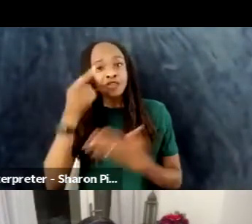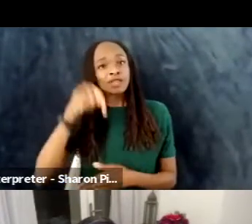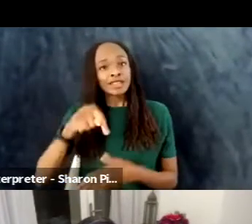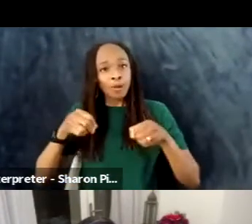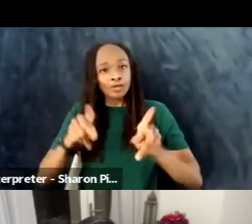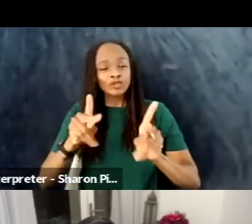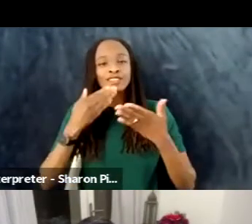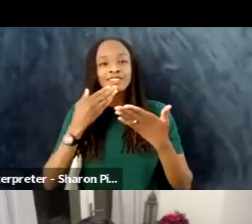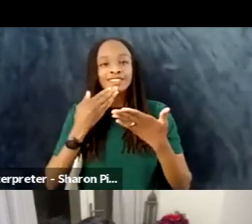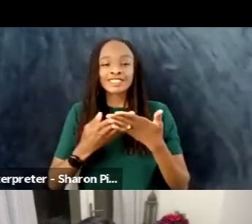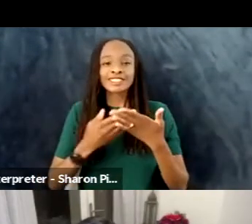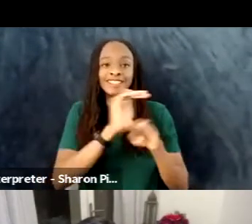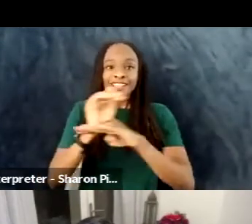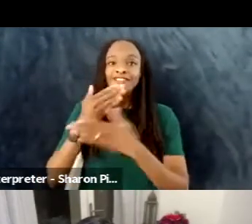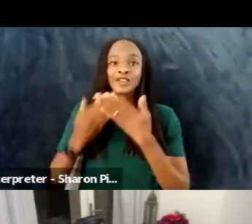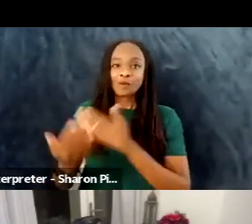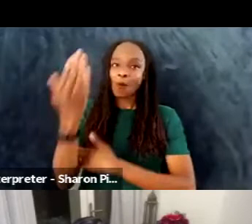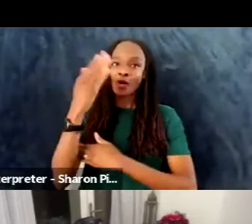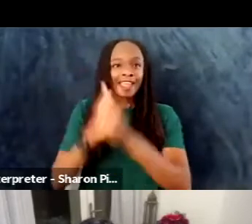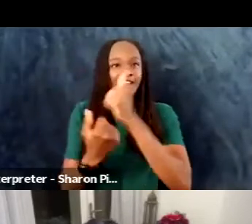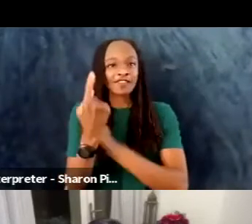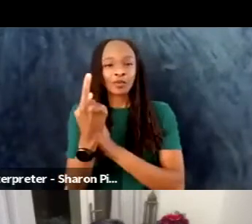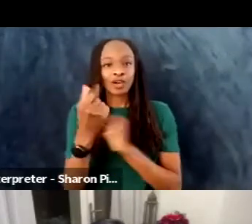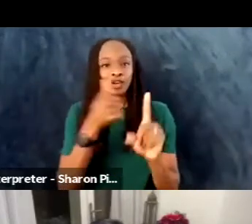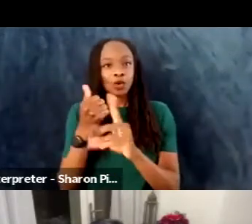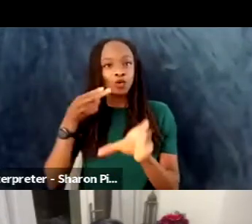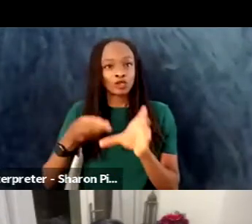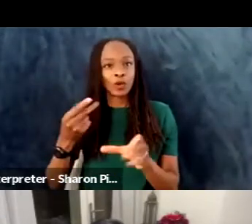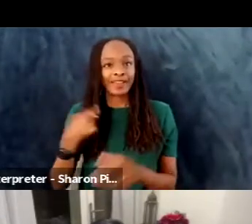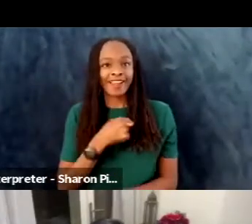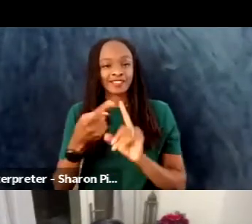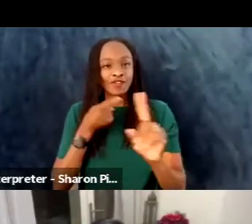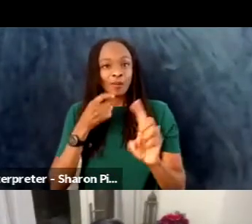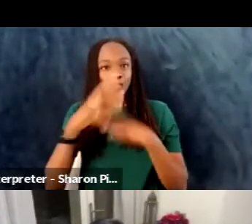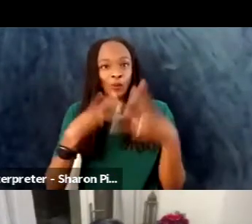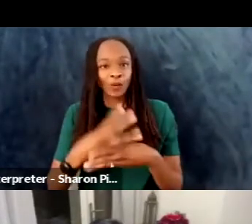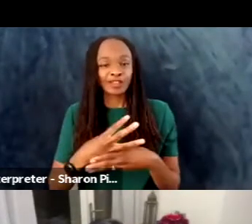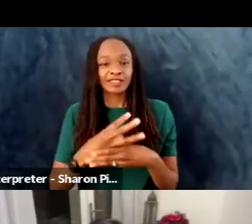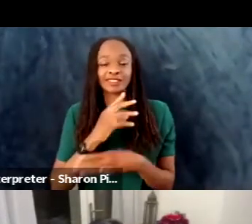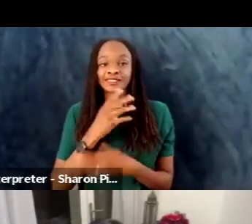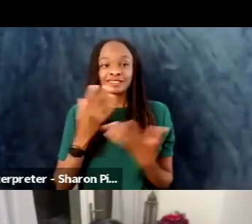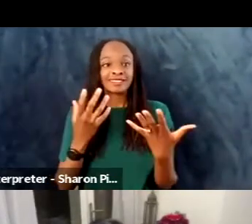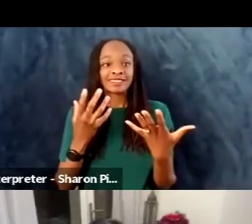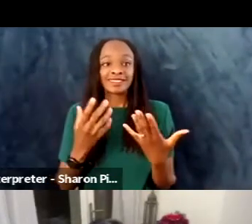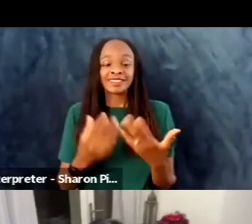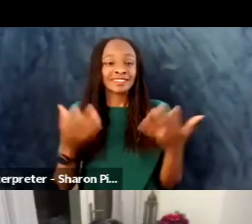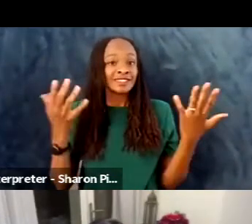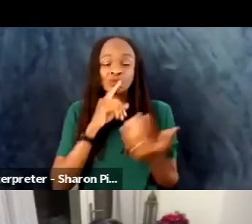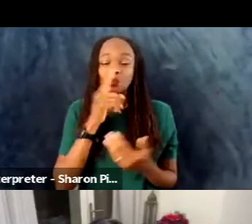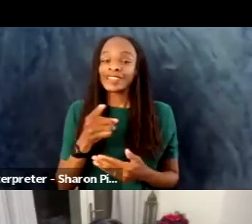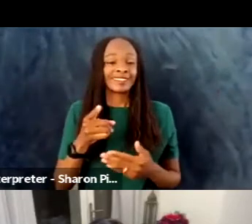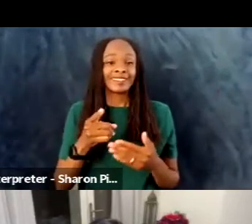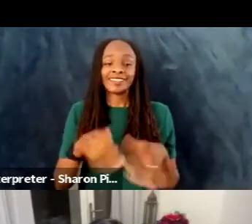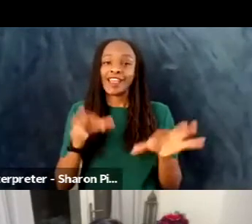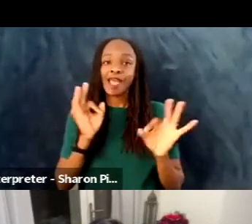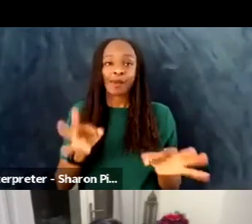Good evening, good morning, everybody who have joined us from all around the world. It's an absolute honor to be part